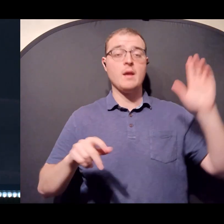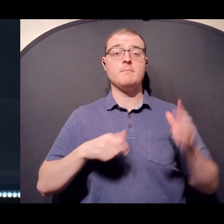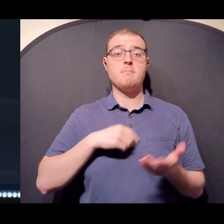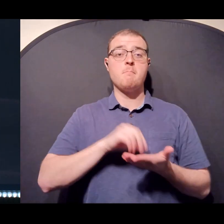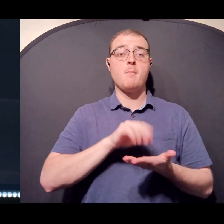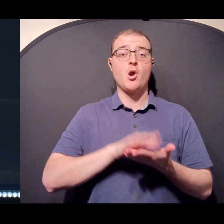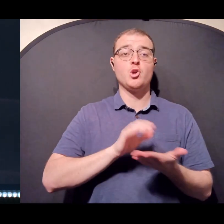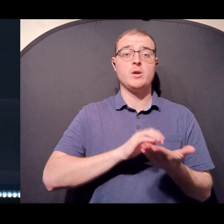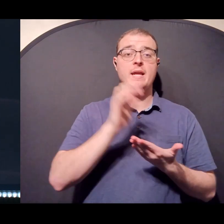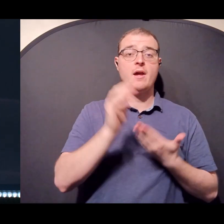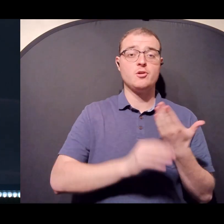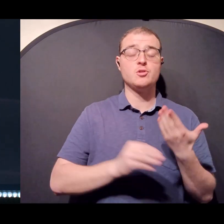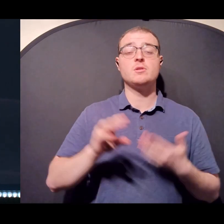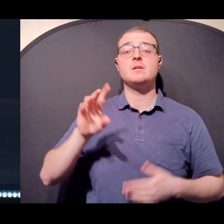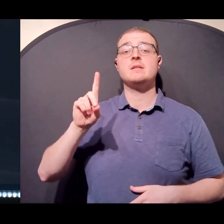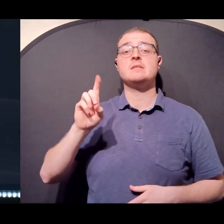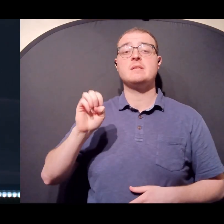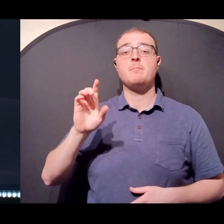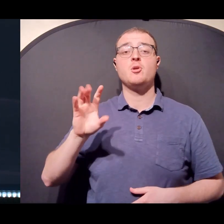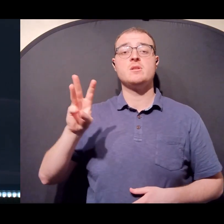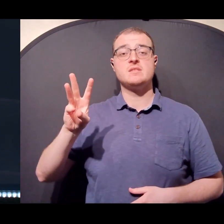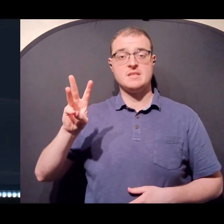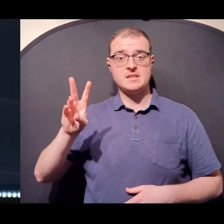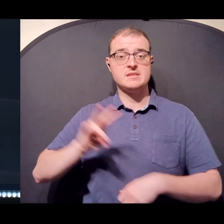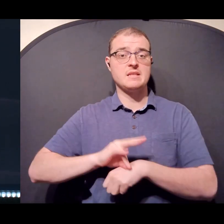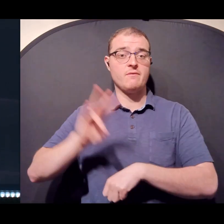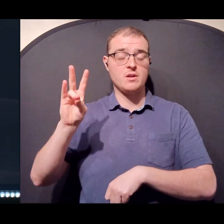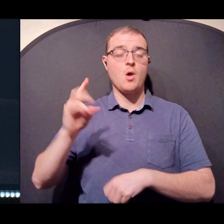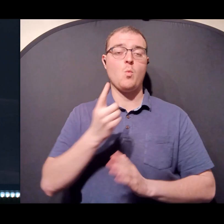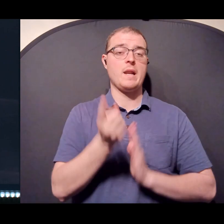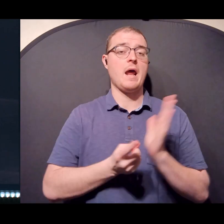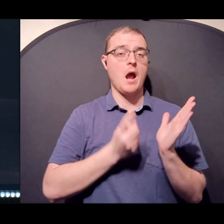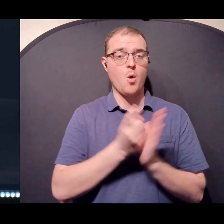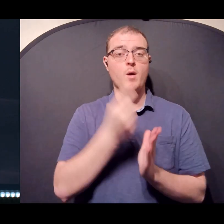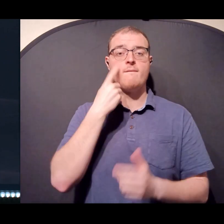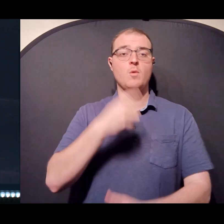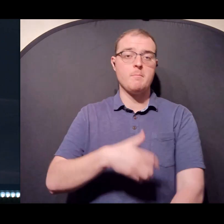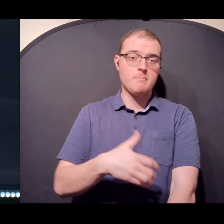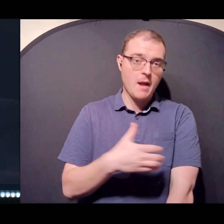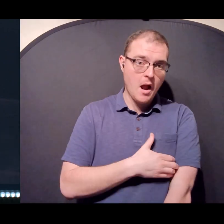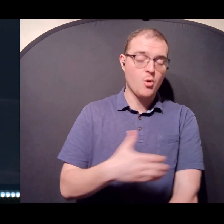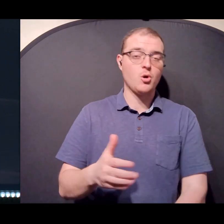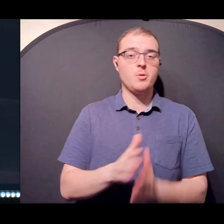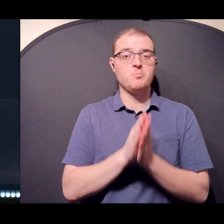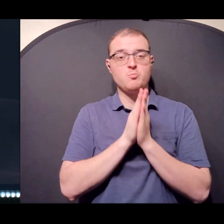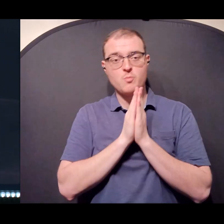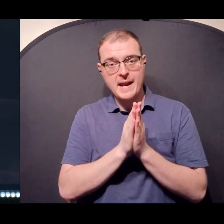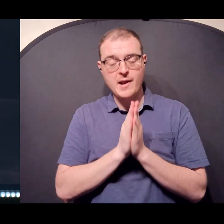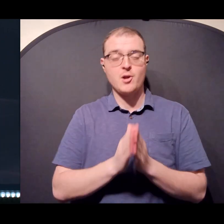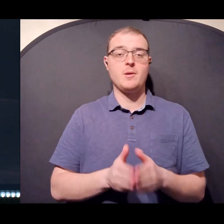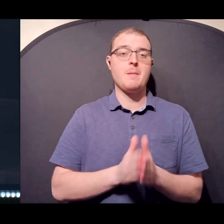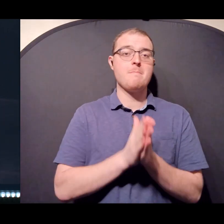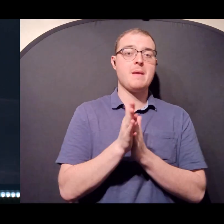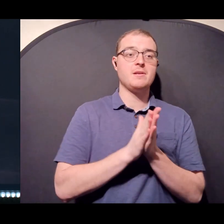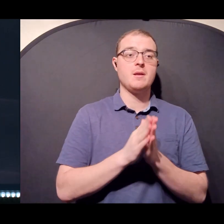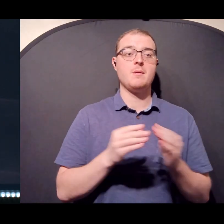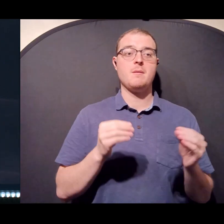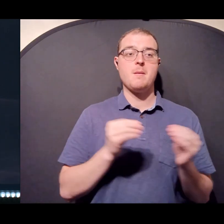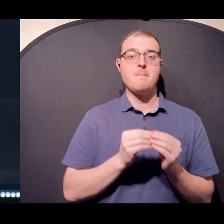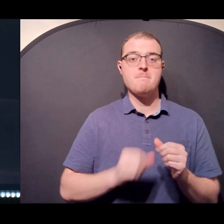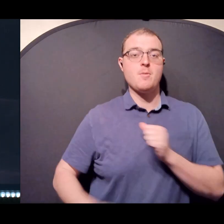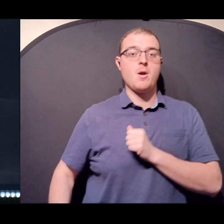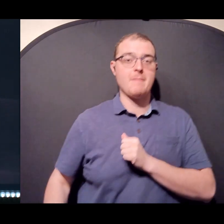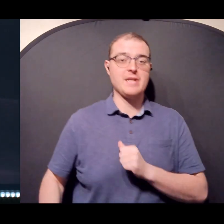mark that on your calendar, December 6th. That's this Wednesday at 7 o'clock. It's 1 hour. It's an hour of power and prayer